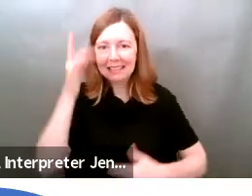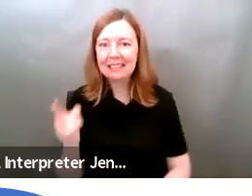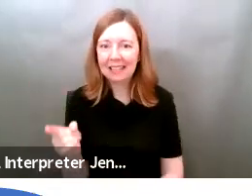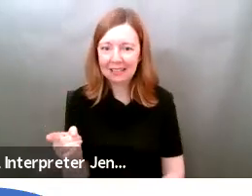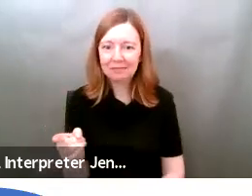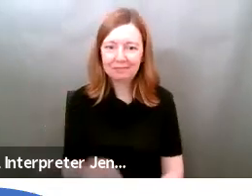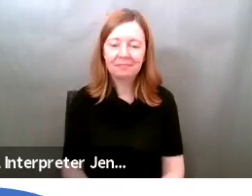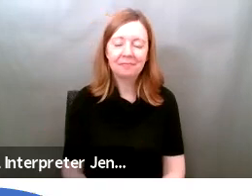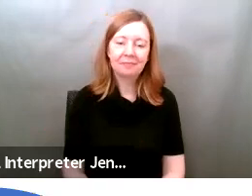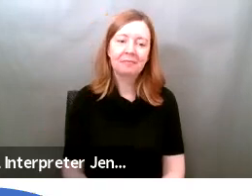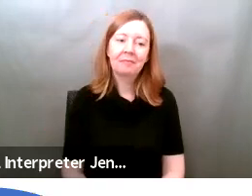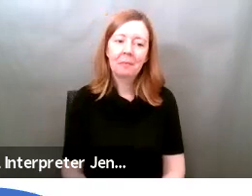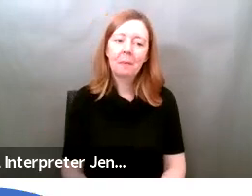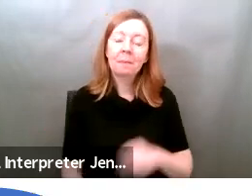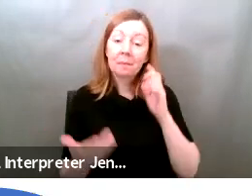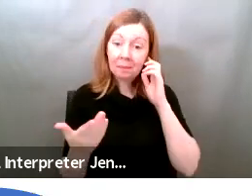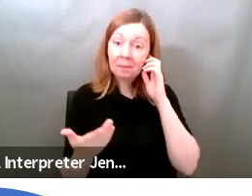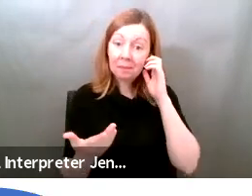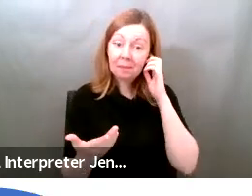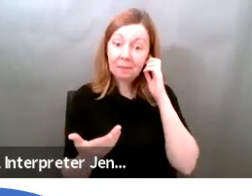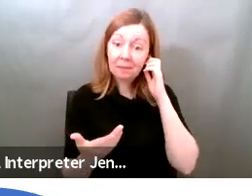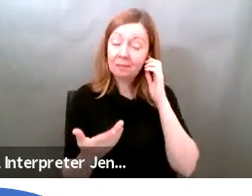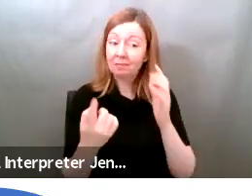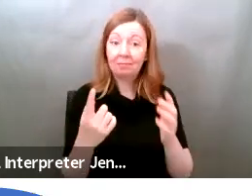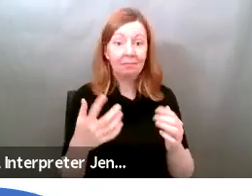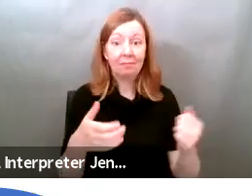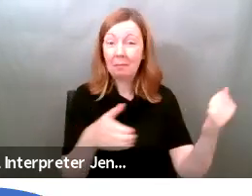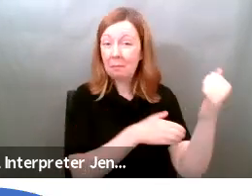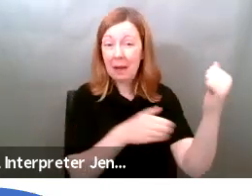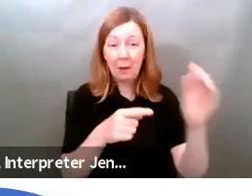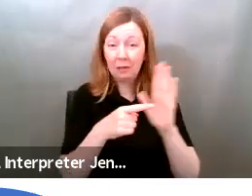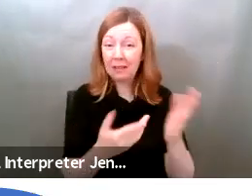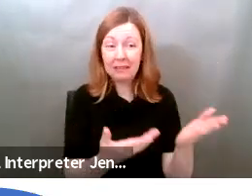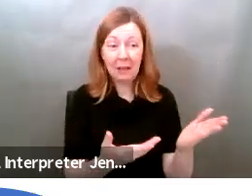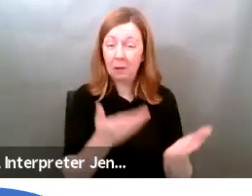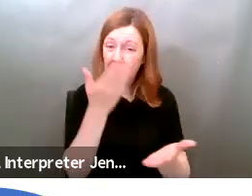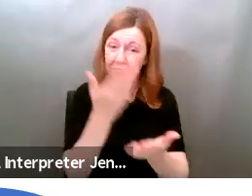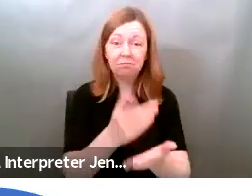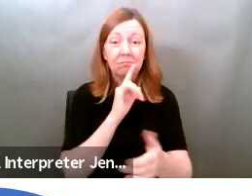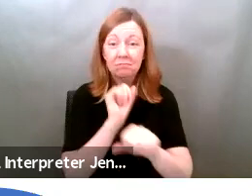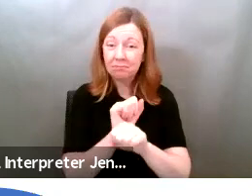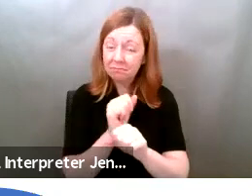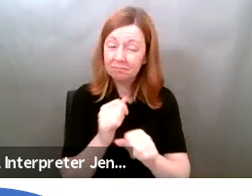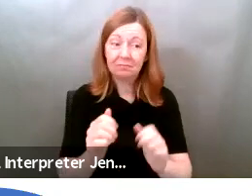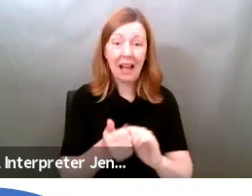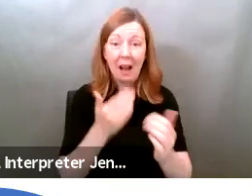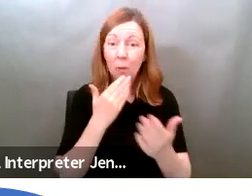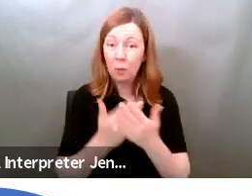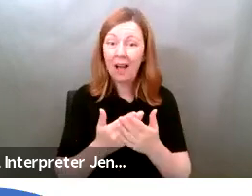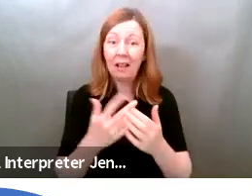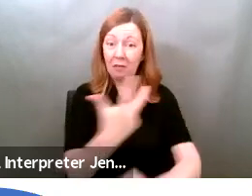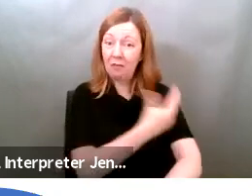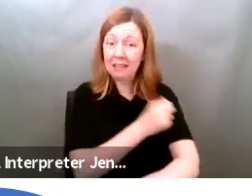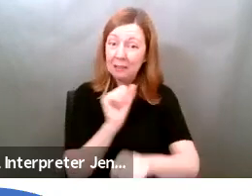infection were. So this is really one of the most powerful examples of how well this vaccine works